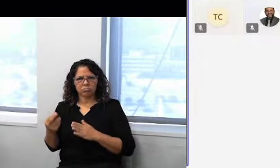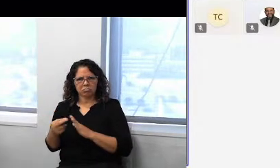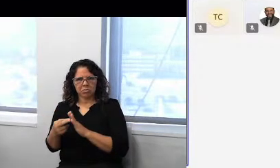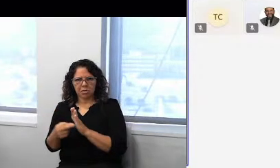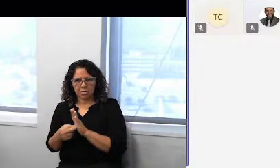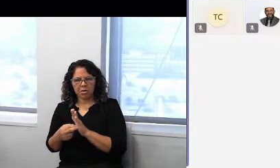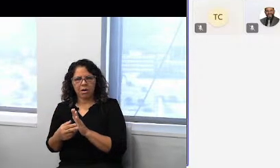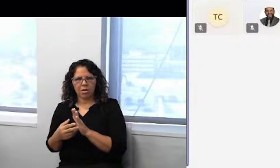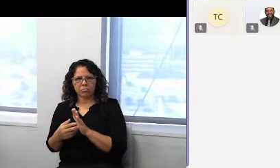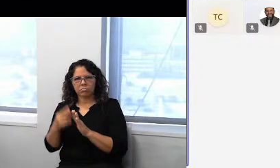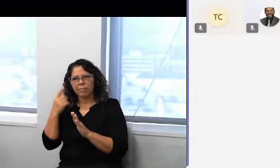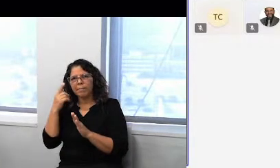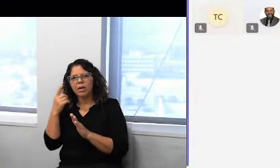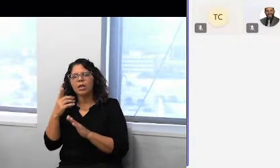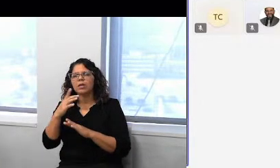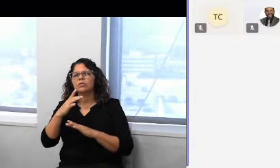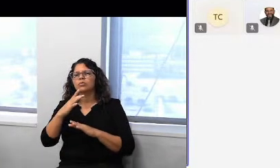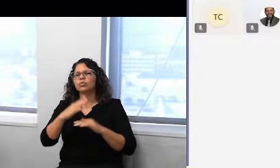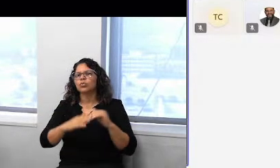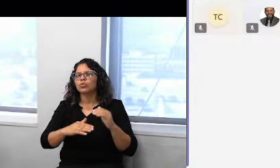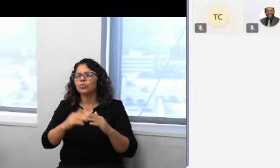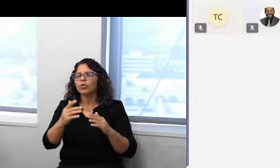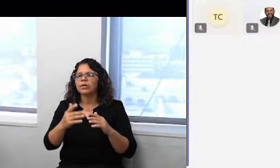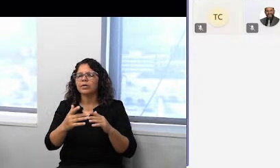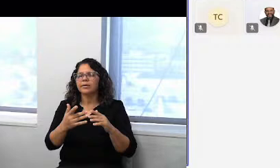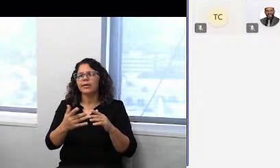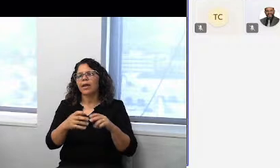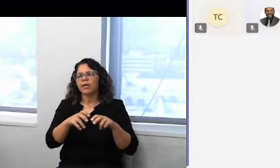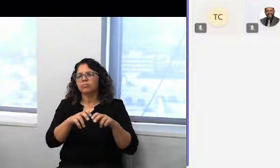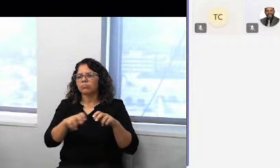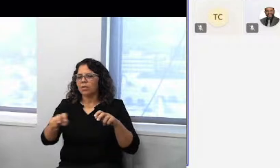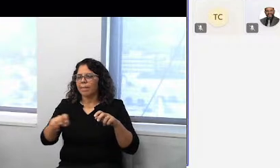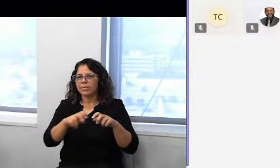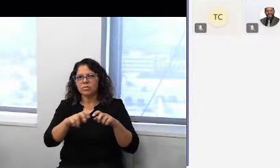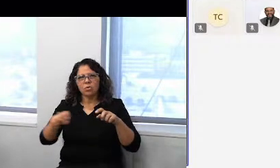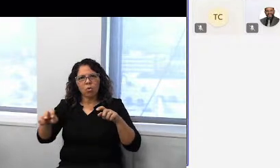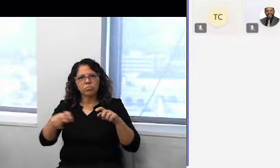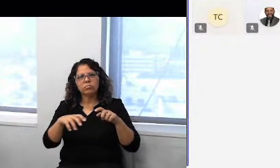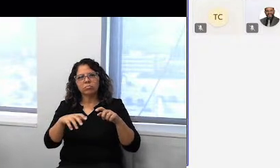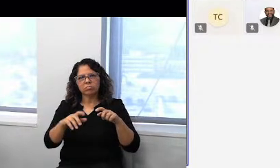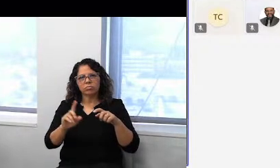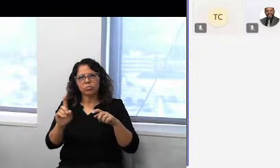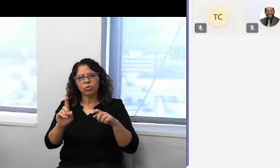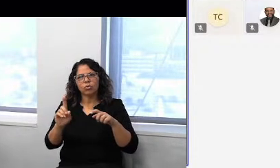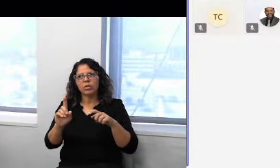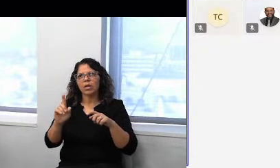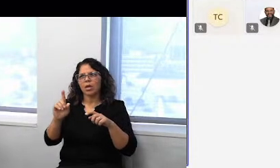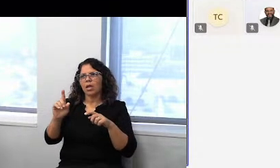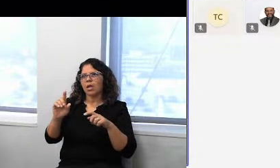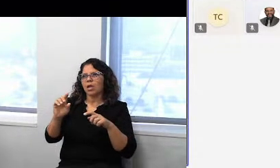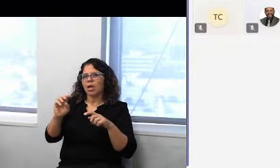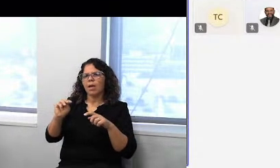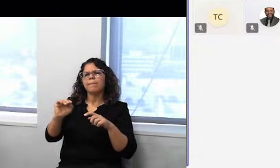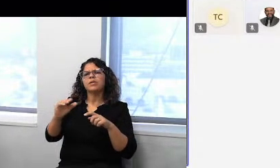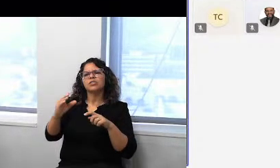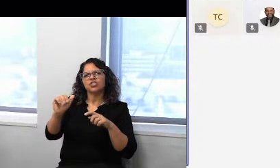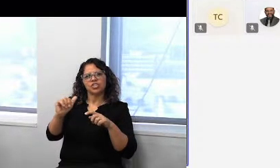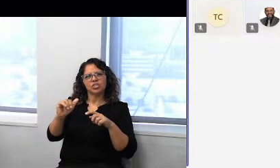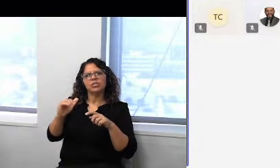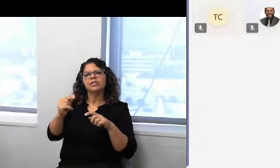kV over 500 miles across the entire loop of Michigan in anticipation of additional resources from